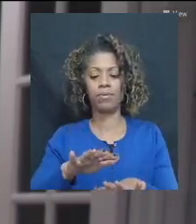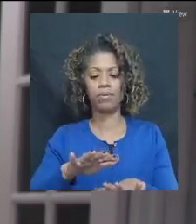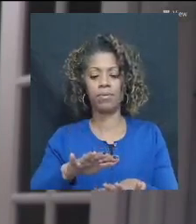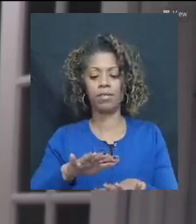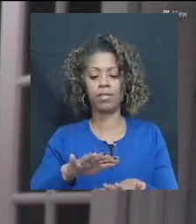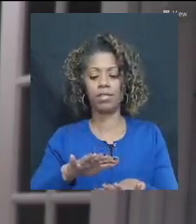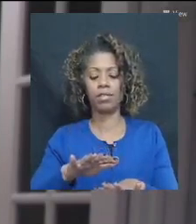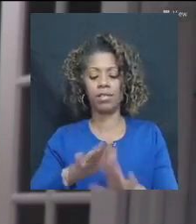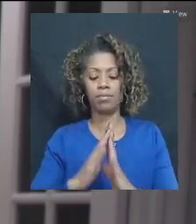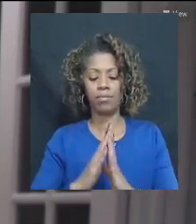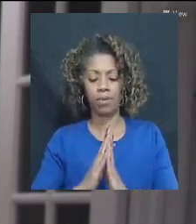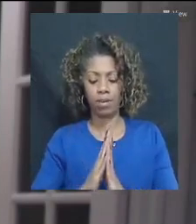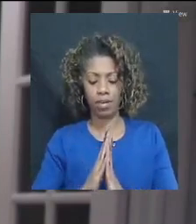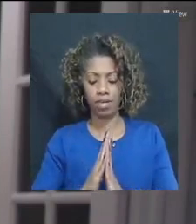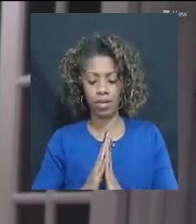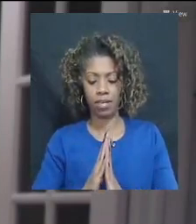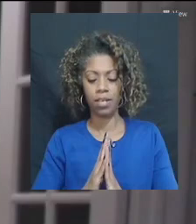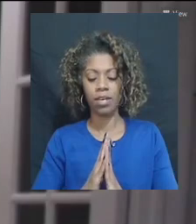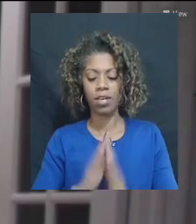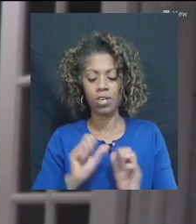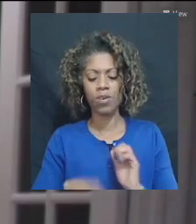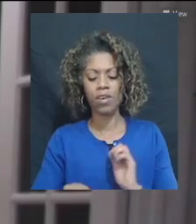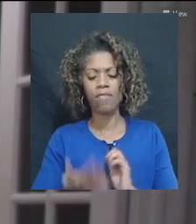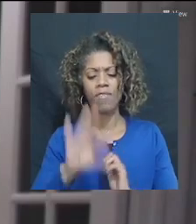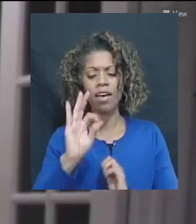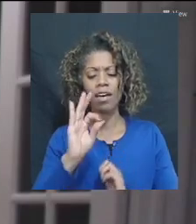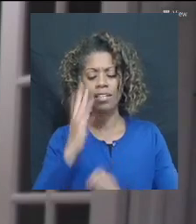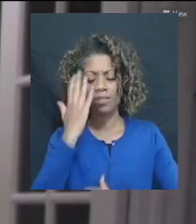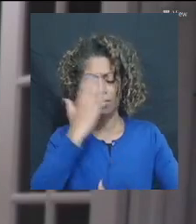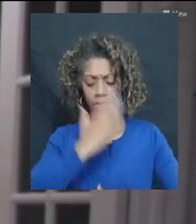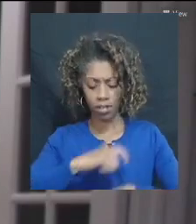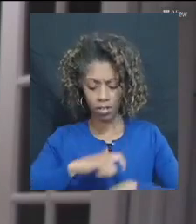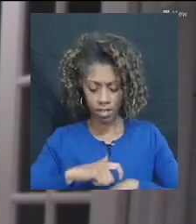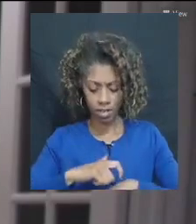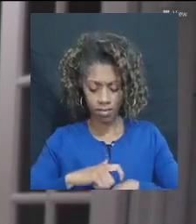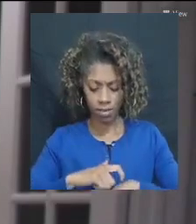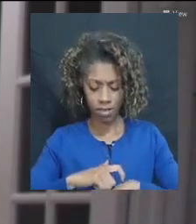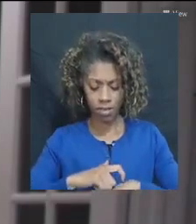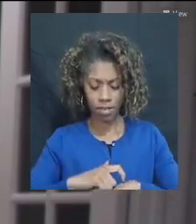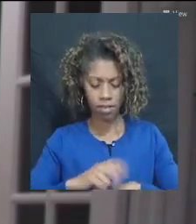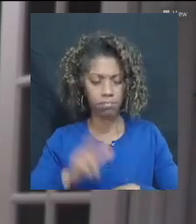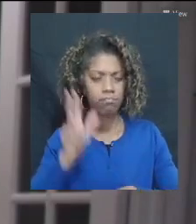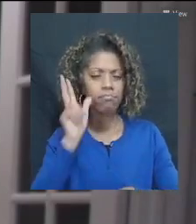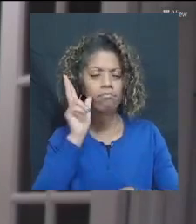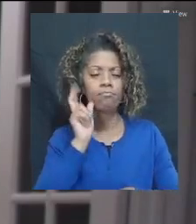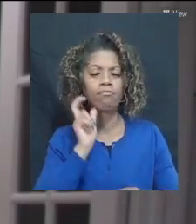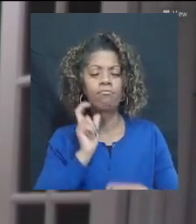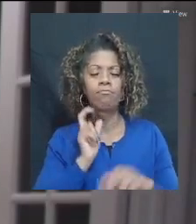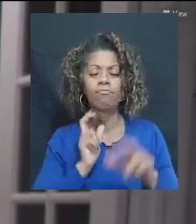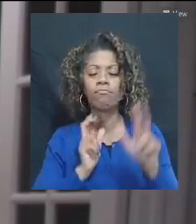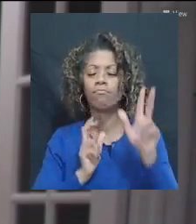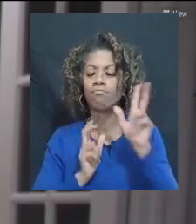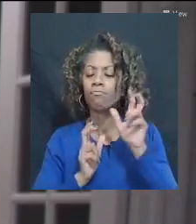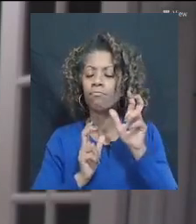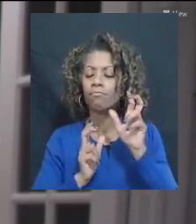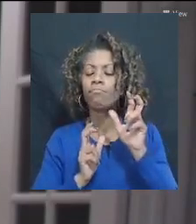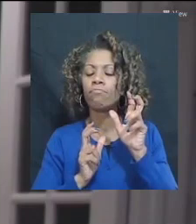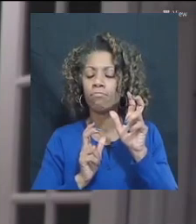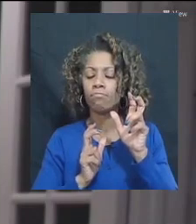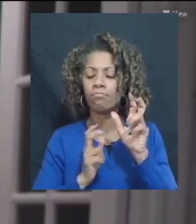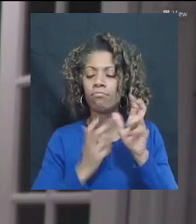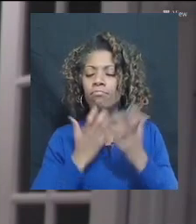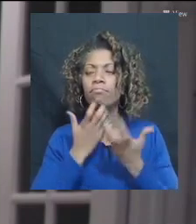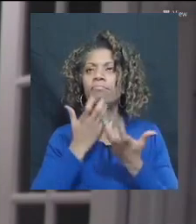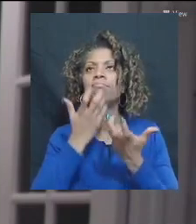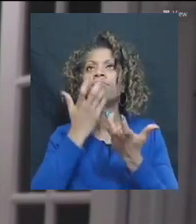found. Call out even in a whisper or a whimper, you will be heard. To find, to